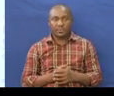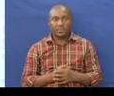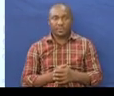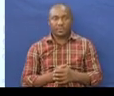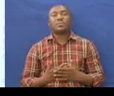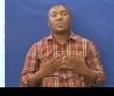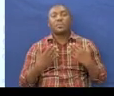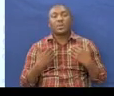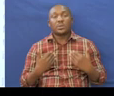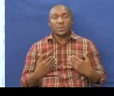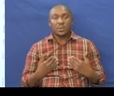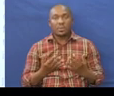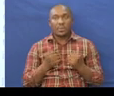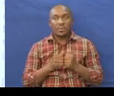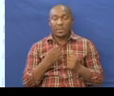we can say